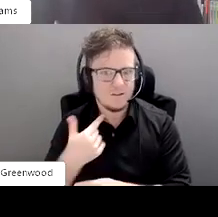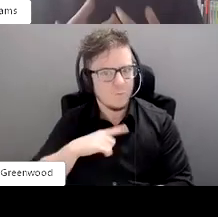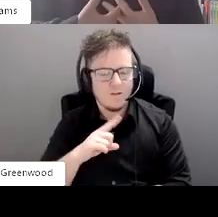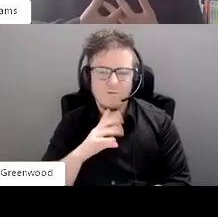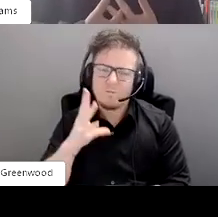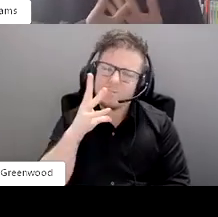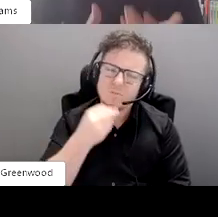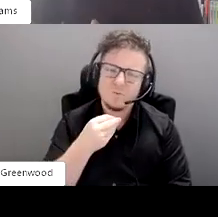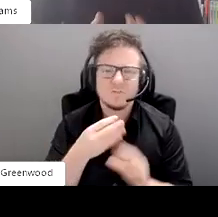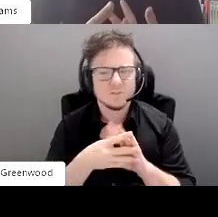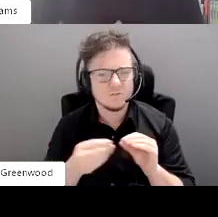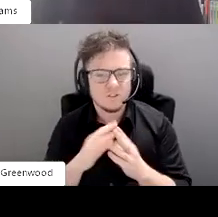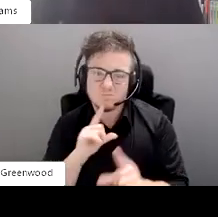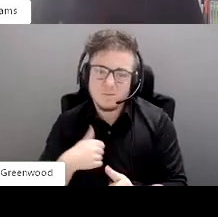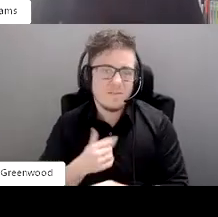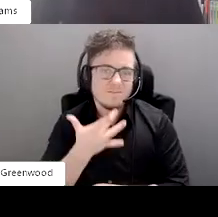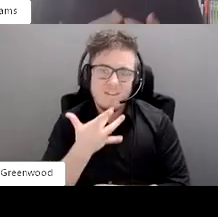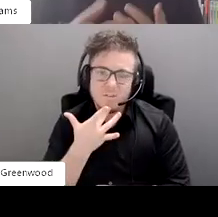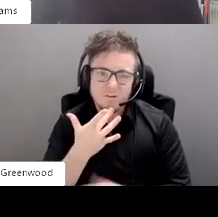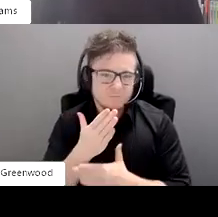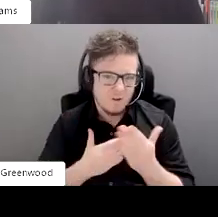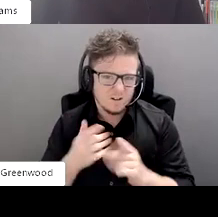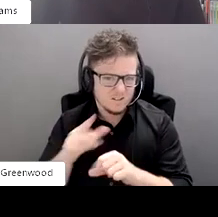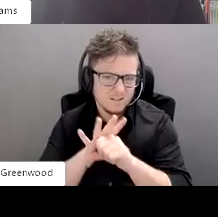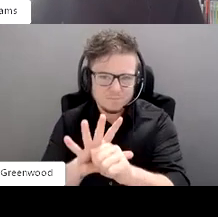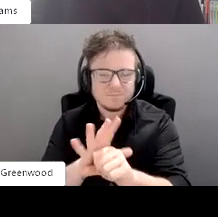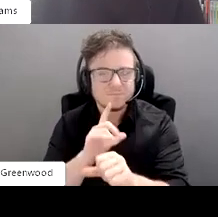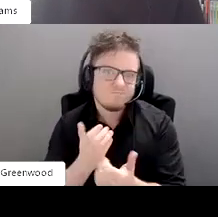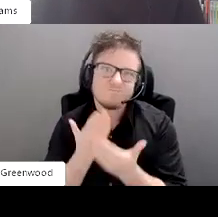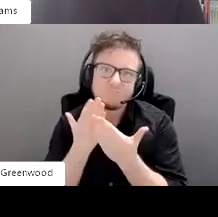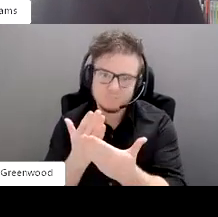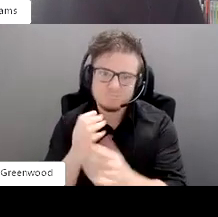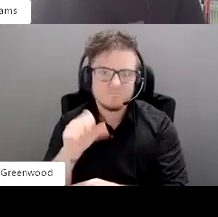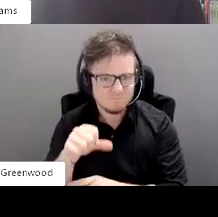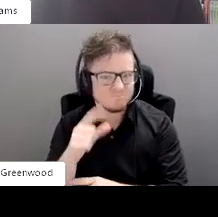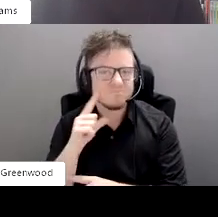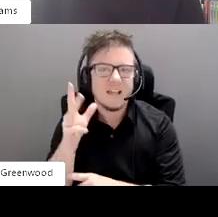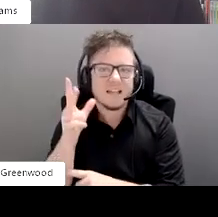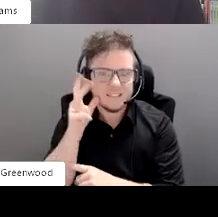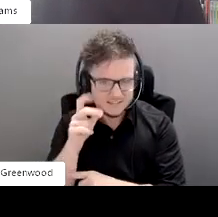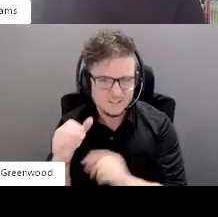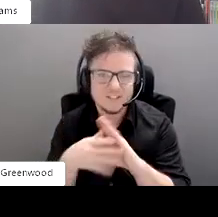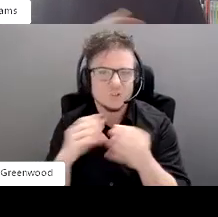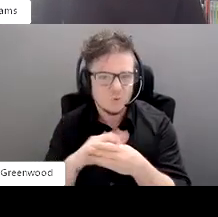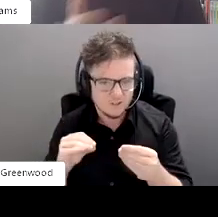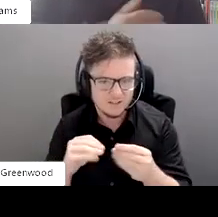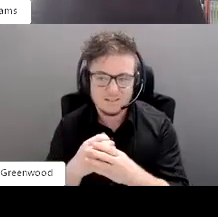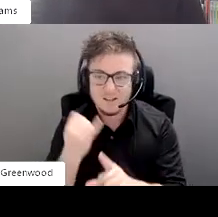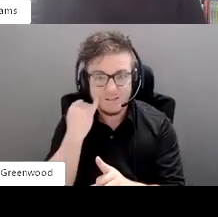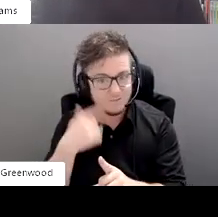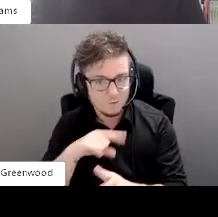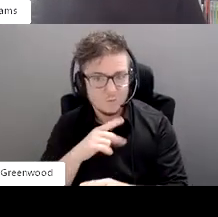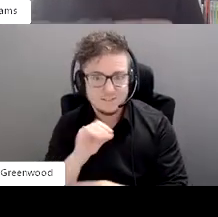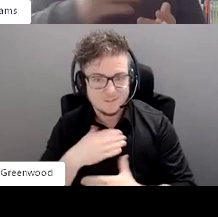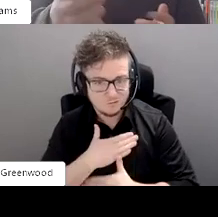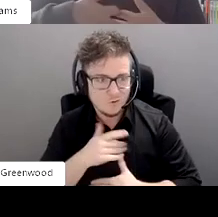and it's personally one of my favorite elements of the campaign. So I highly recommend listening to all those stories. If you enjoyed the